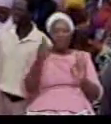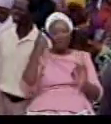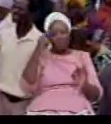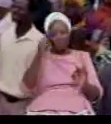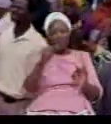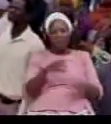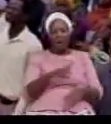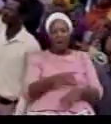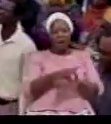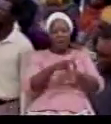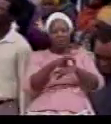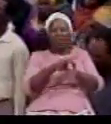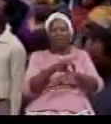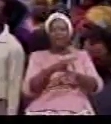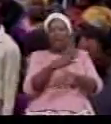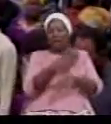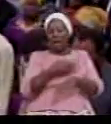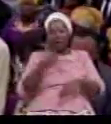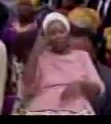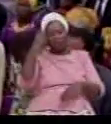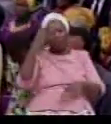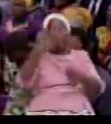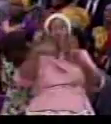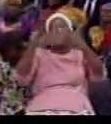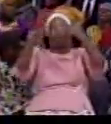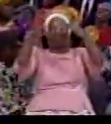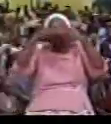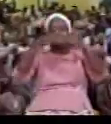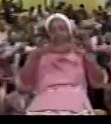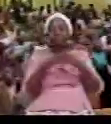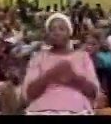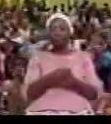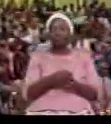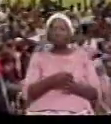us and for heaven.